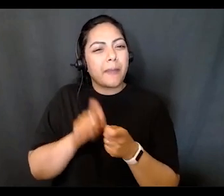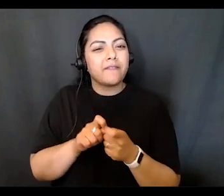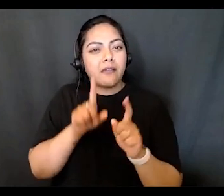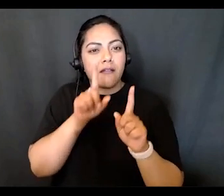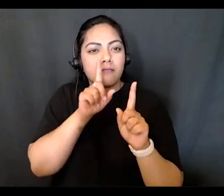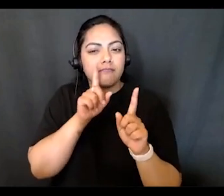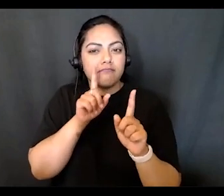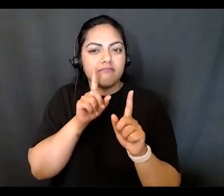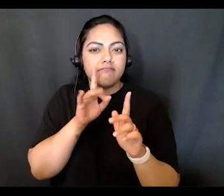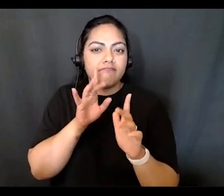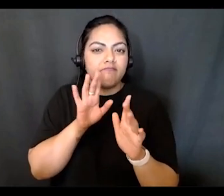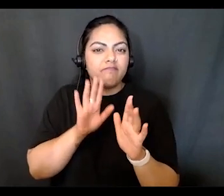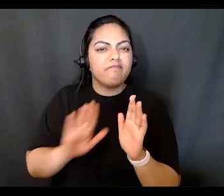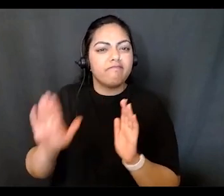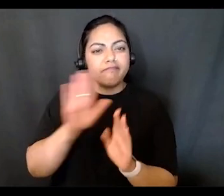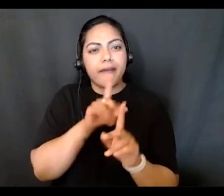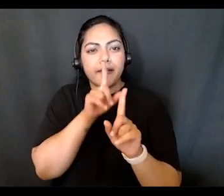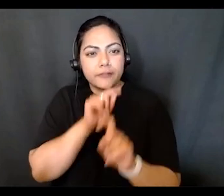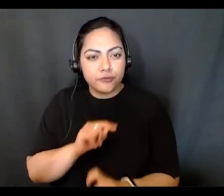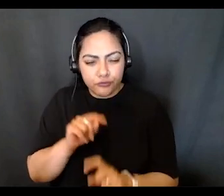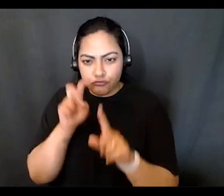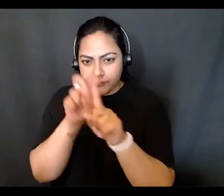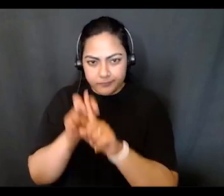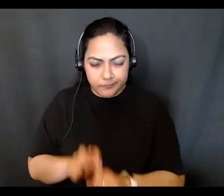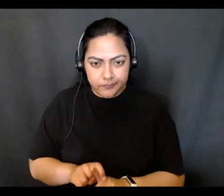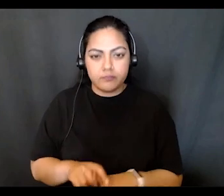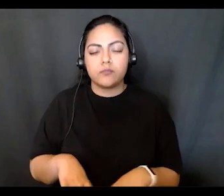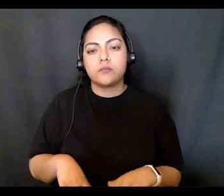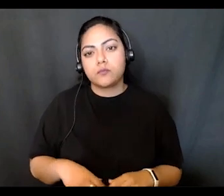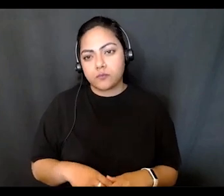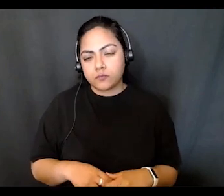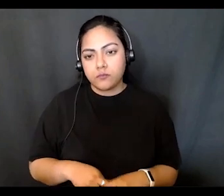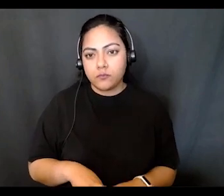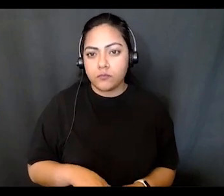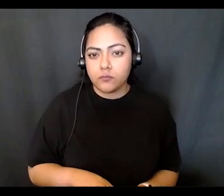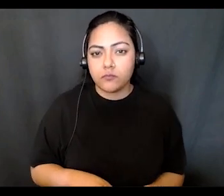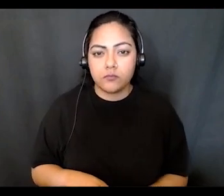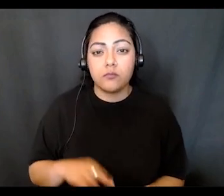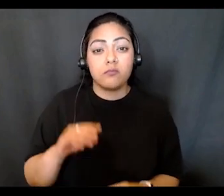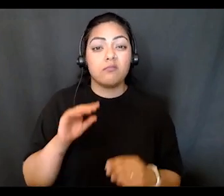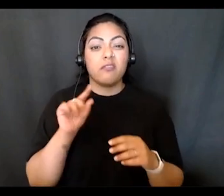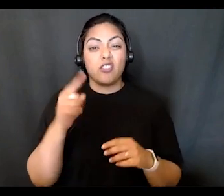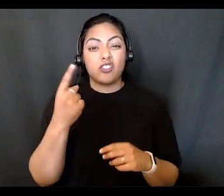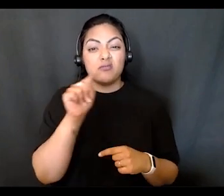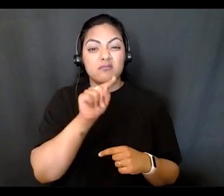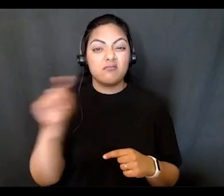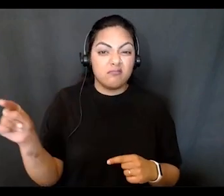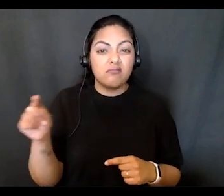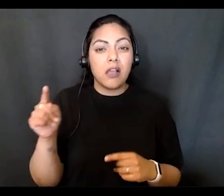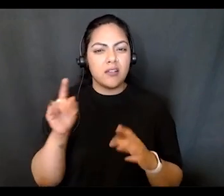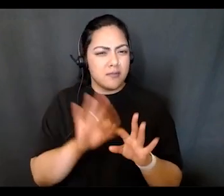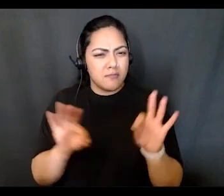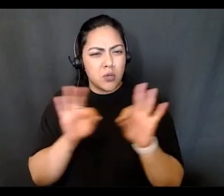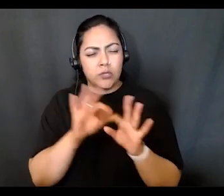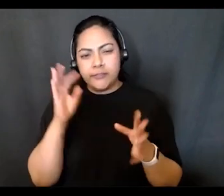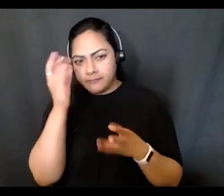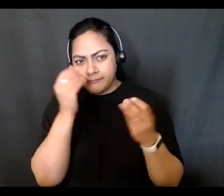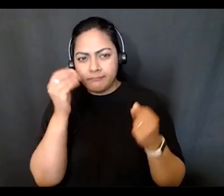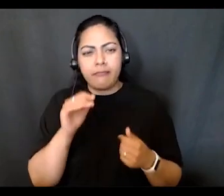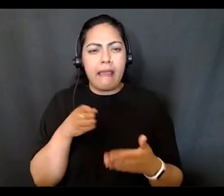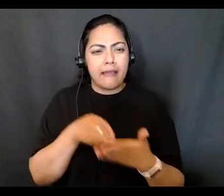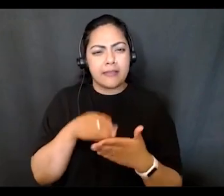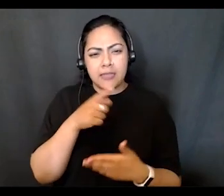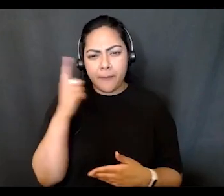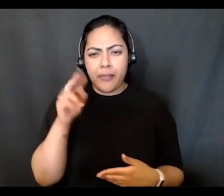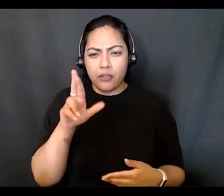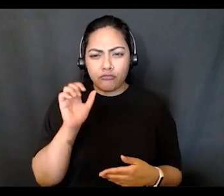of what you would want to focus on. So the first one talks about really thinking about how anti-Black racism and